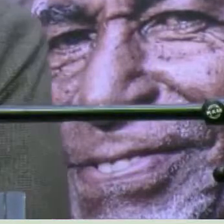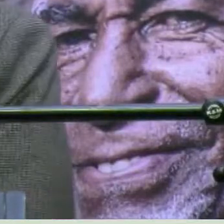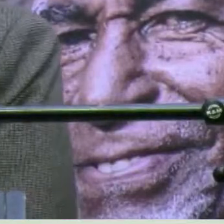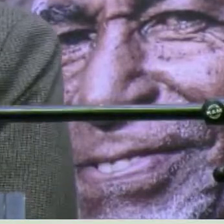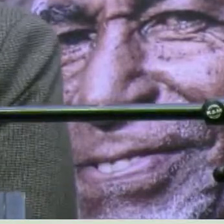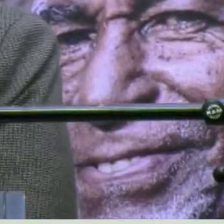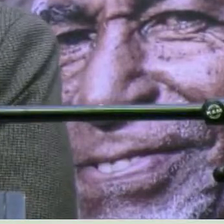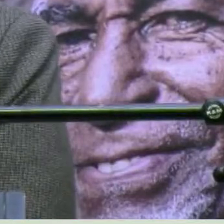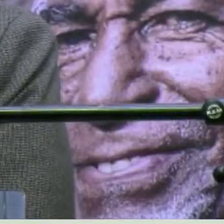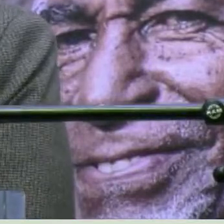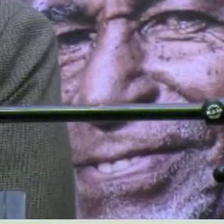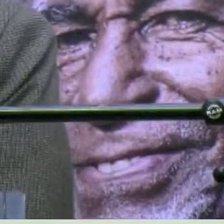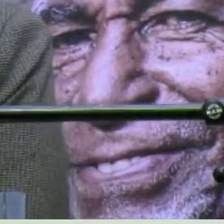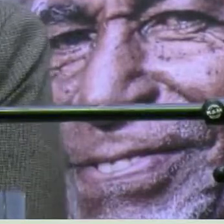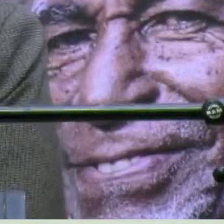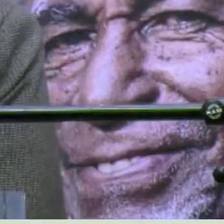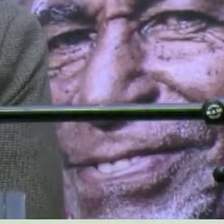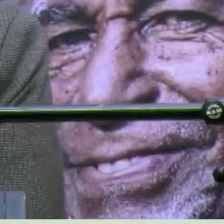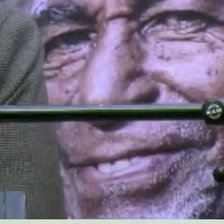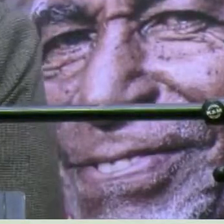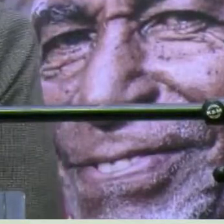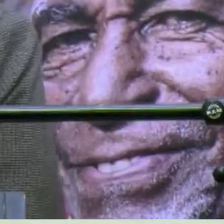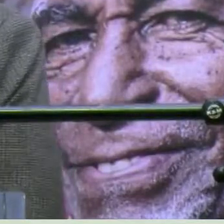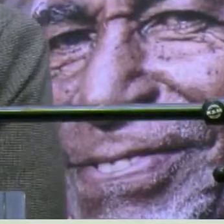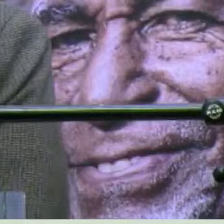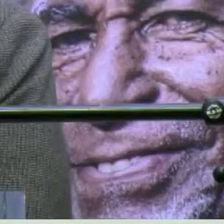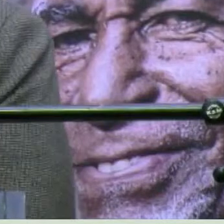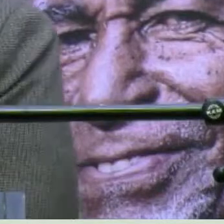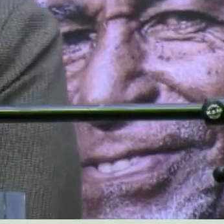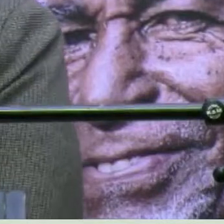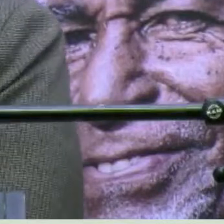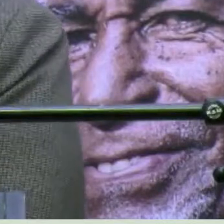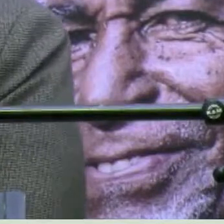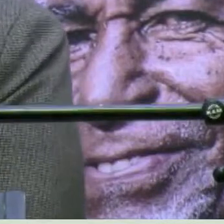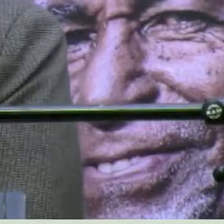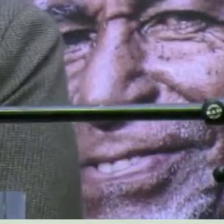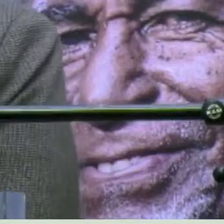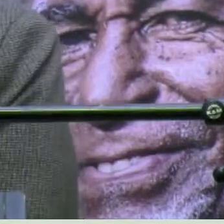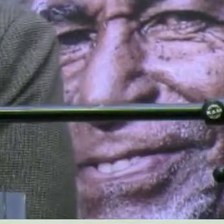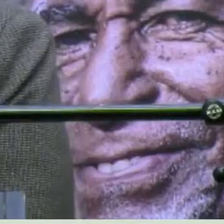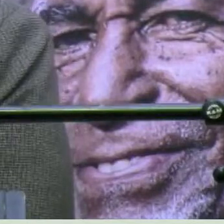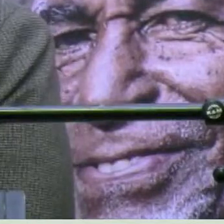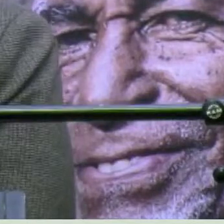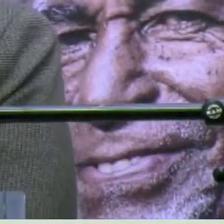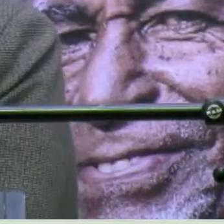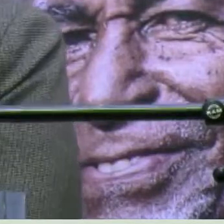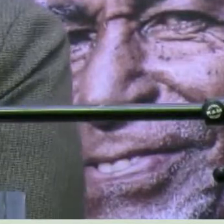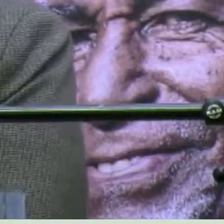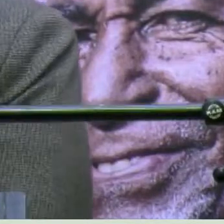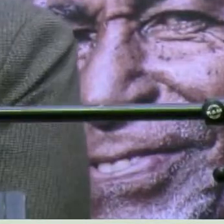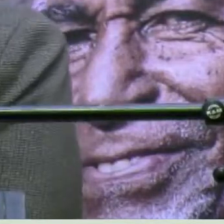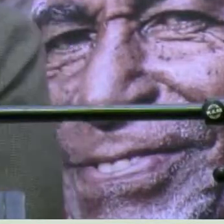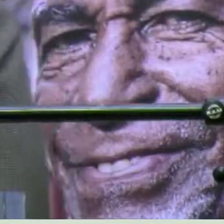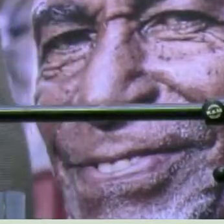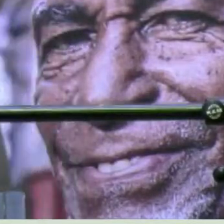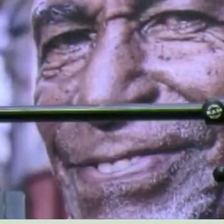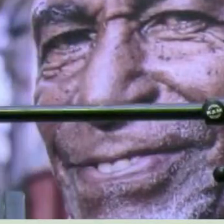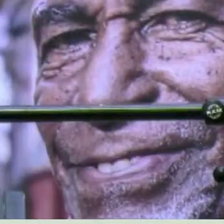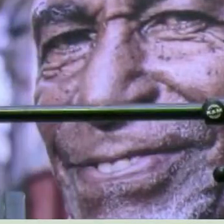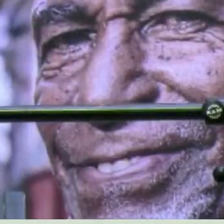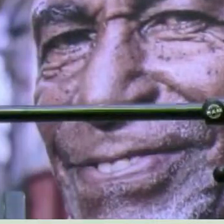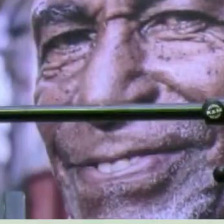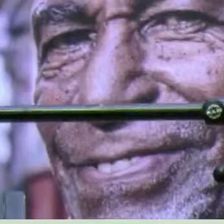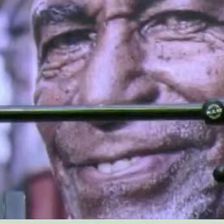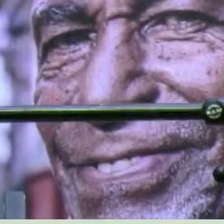to come. We go into the community to inspire them, give them the